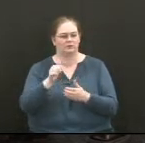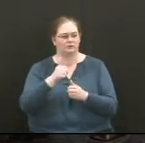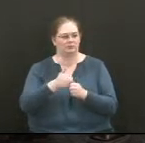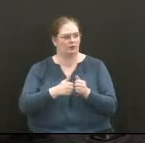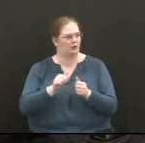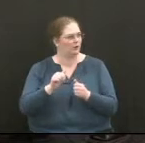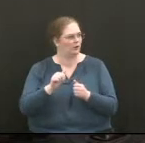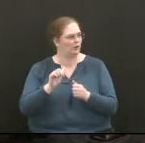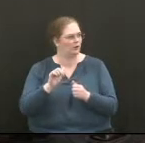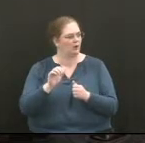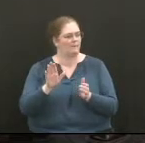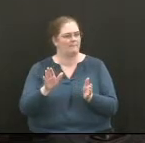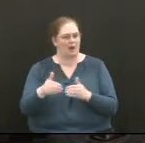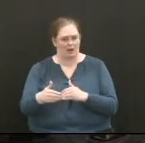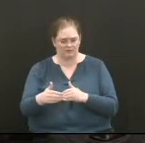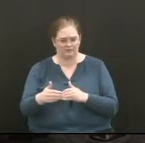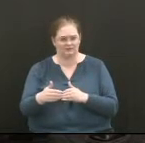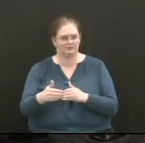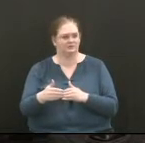believe. Or per box. Per box.